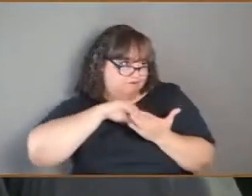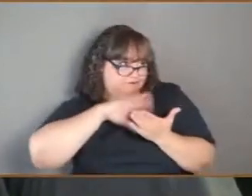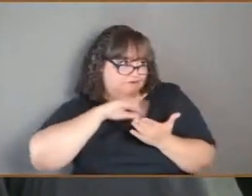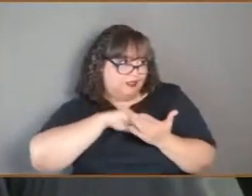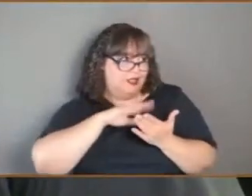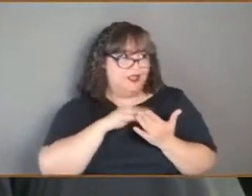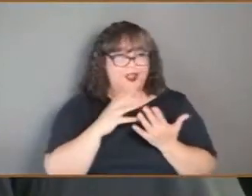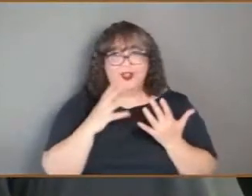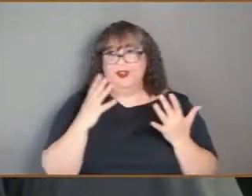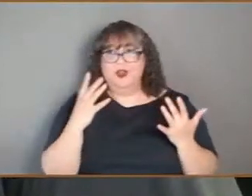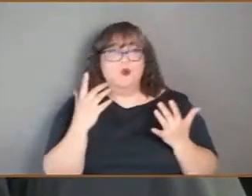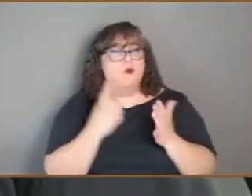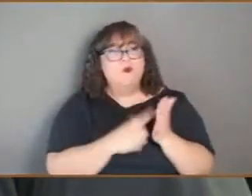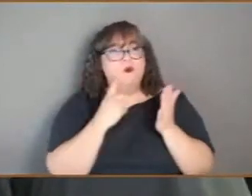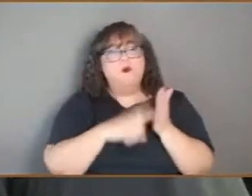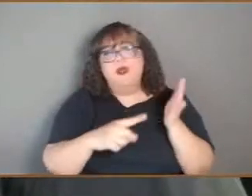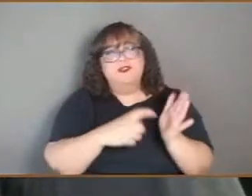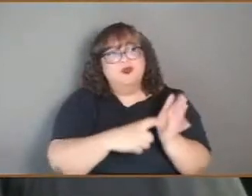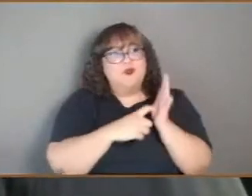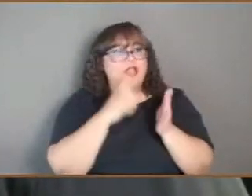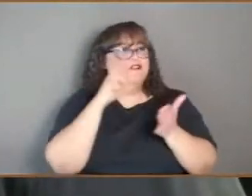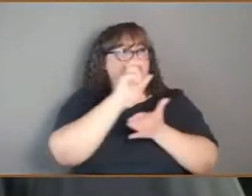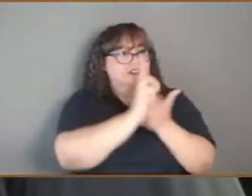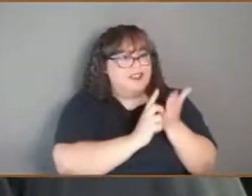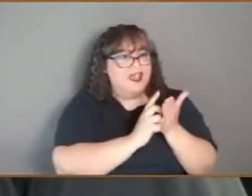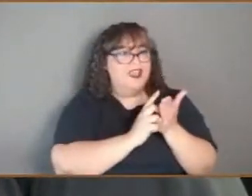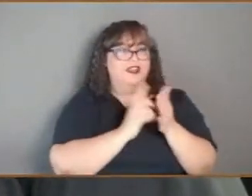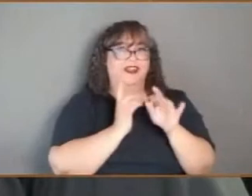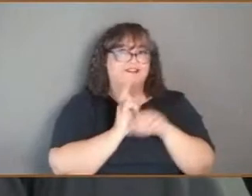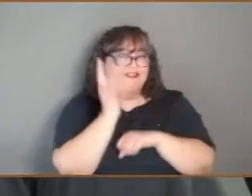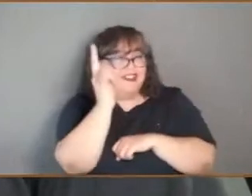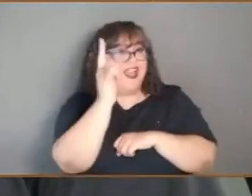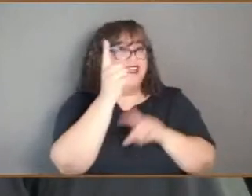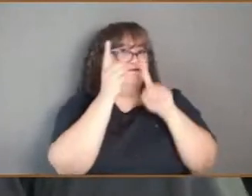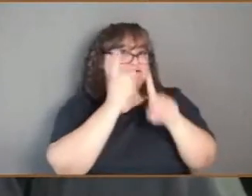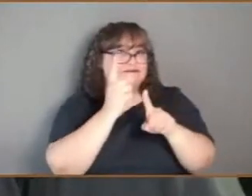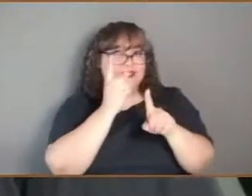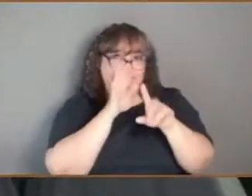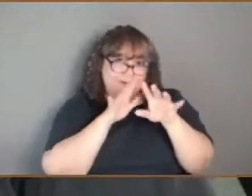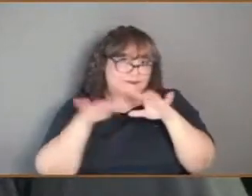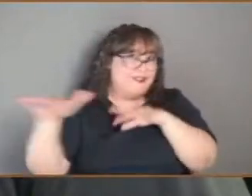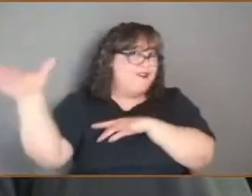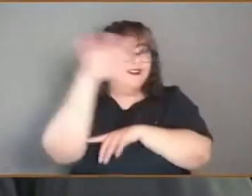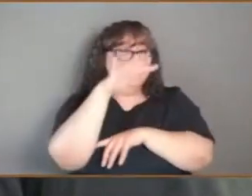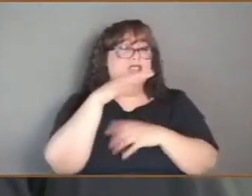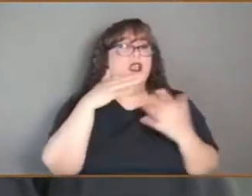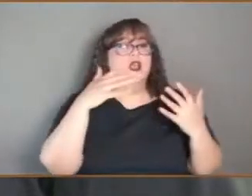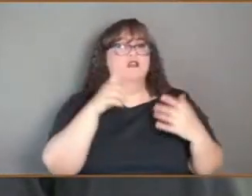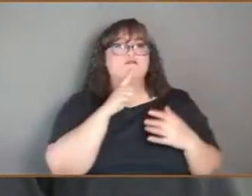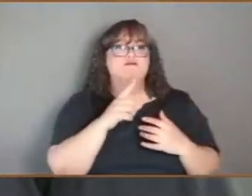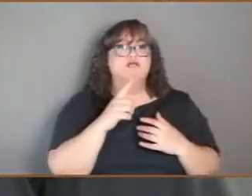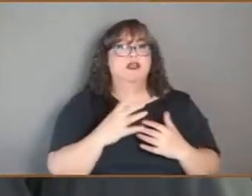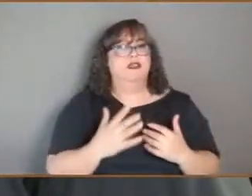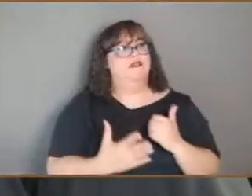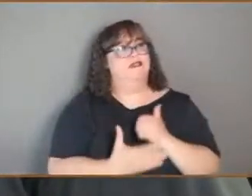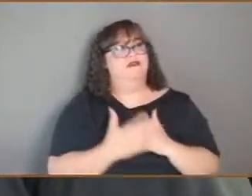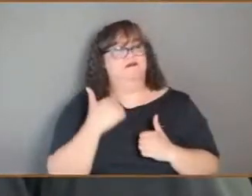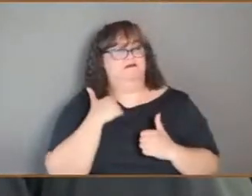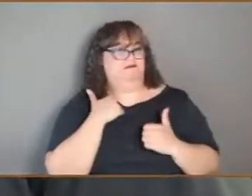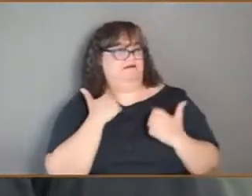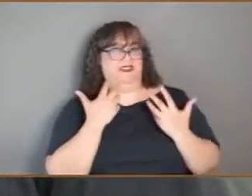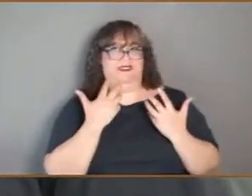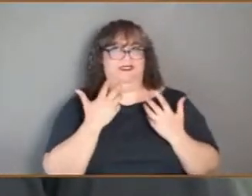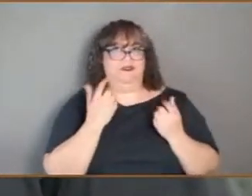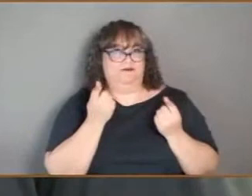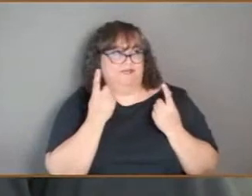it to design and fly missions to space, and that really gave me a scope that I didn't have before. It gave me those